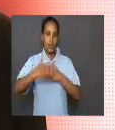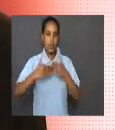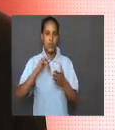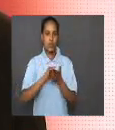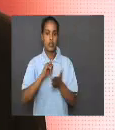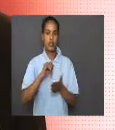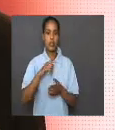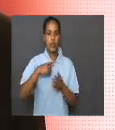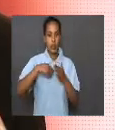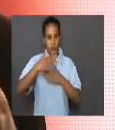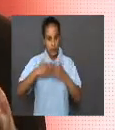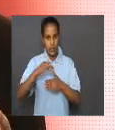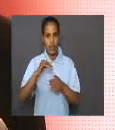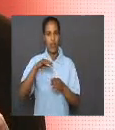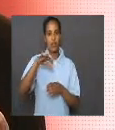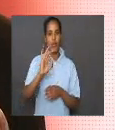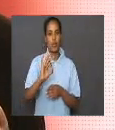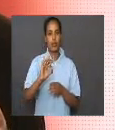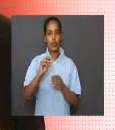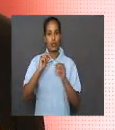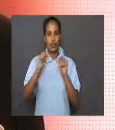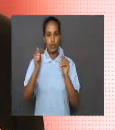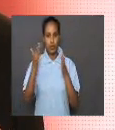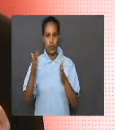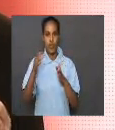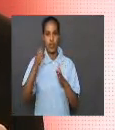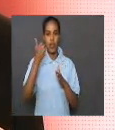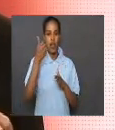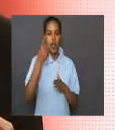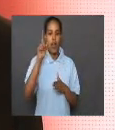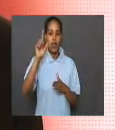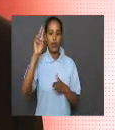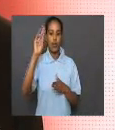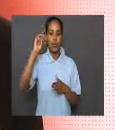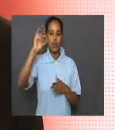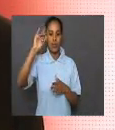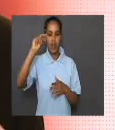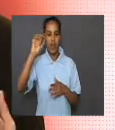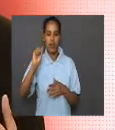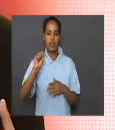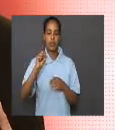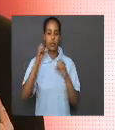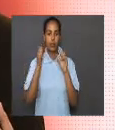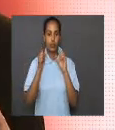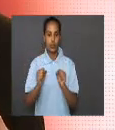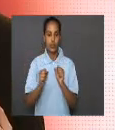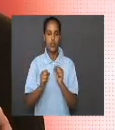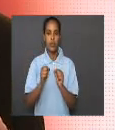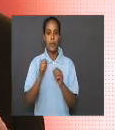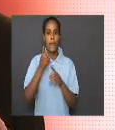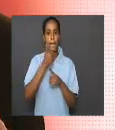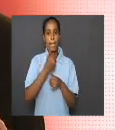This process involves dissolving alumina in molten cryolite, which is a molten